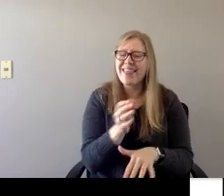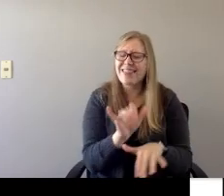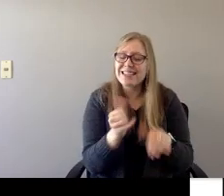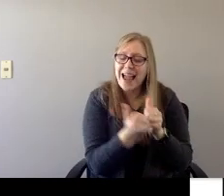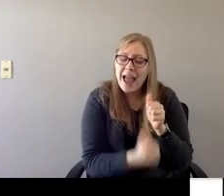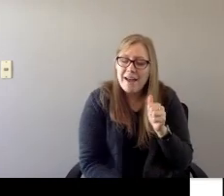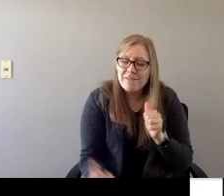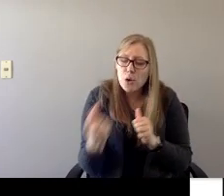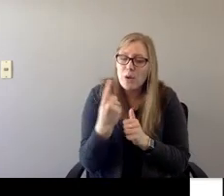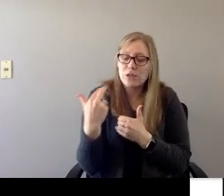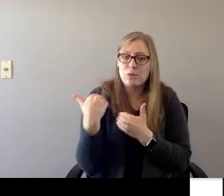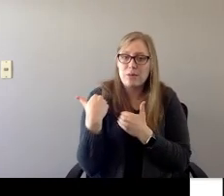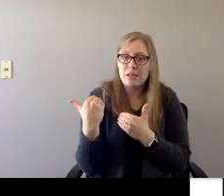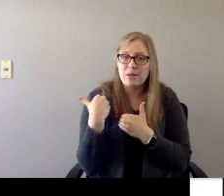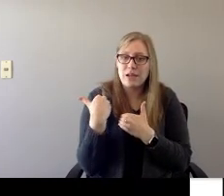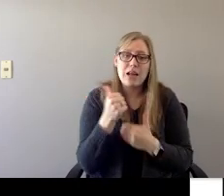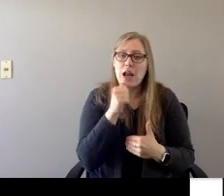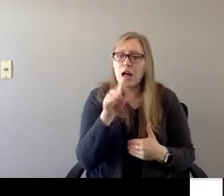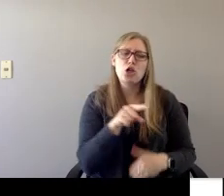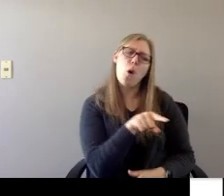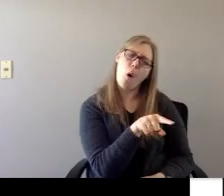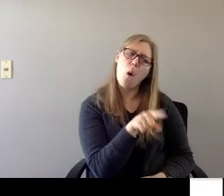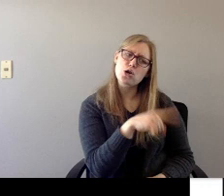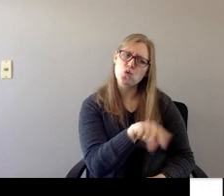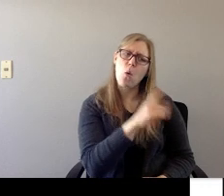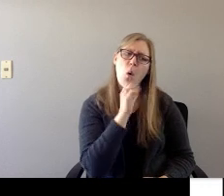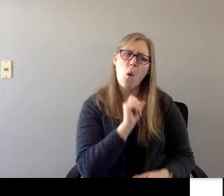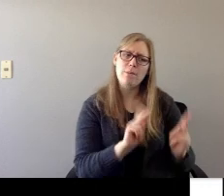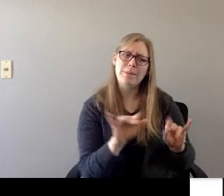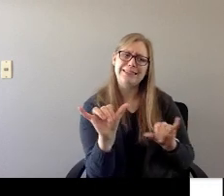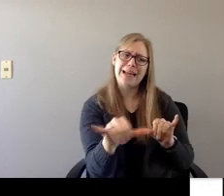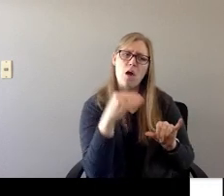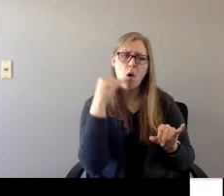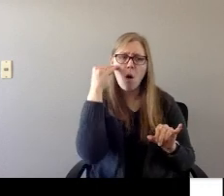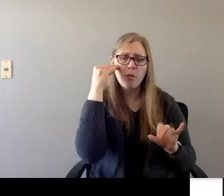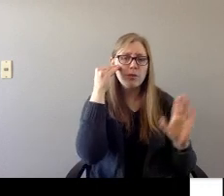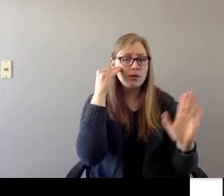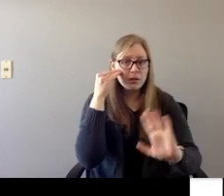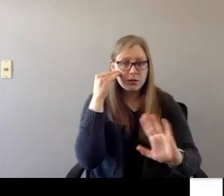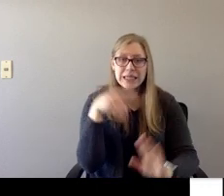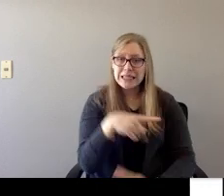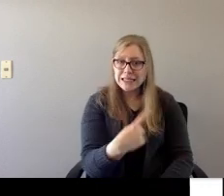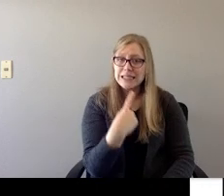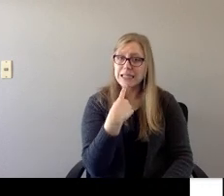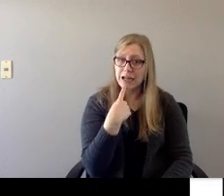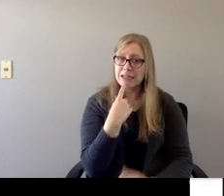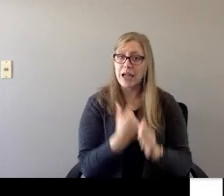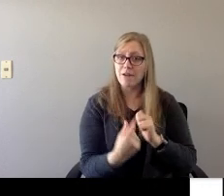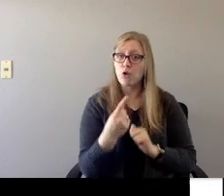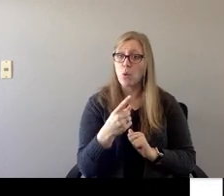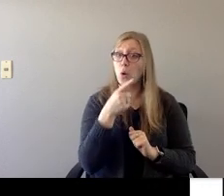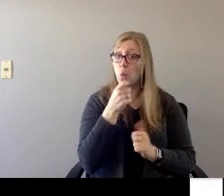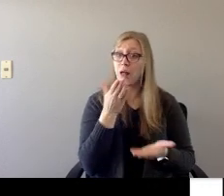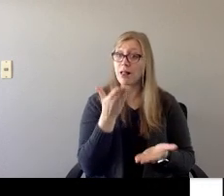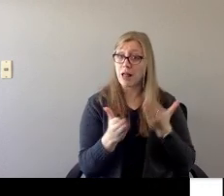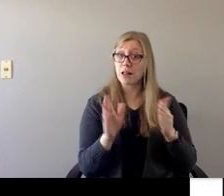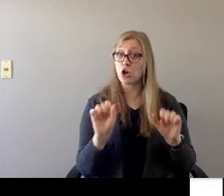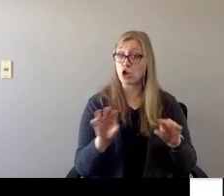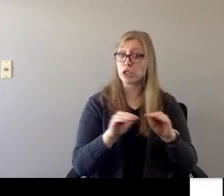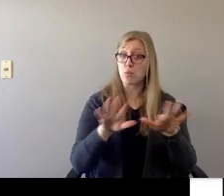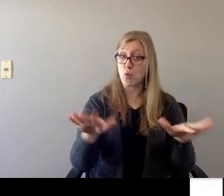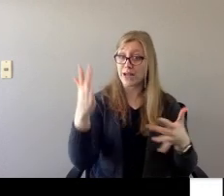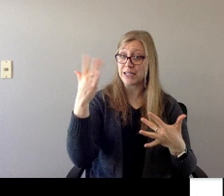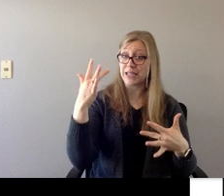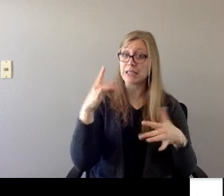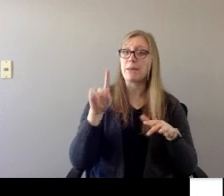not just the old people need to stay home. Everyone who is likely to spread it needs to stay home, okay? So